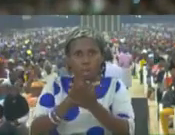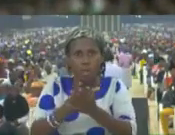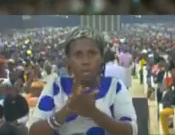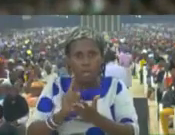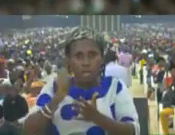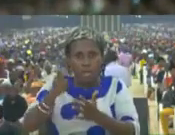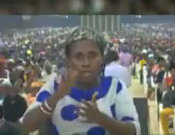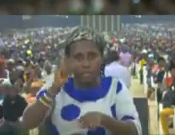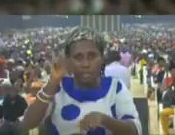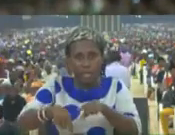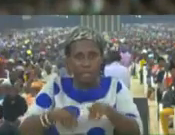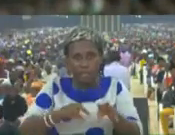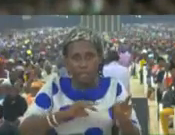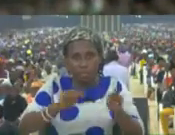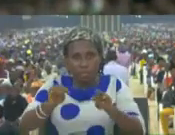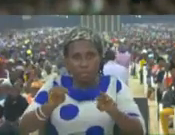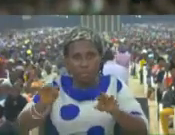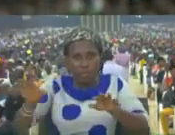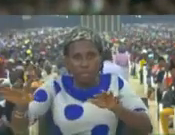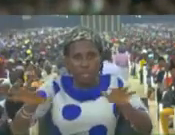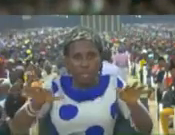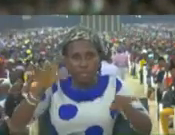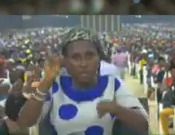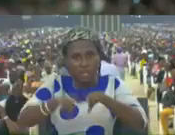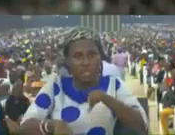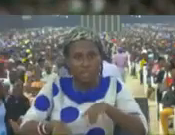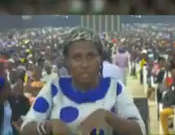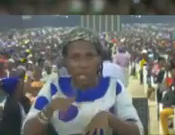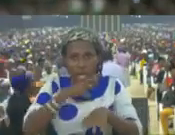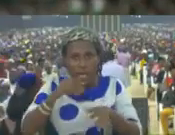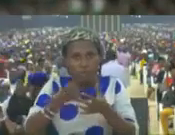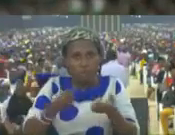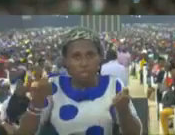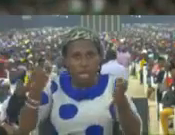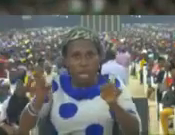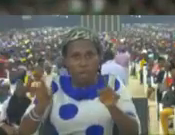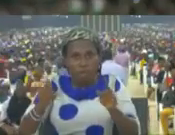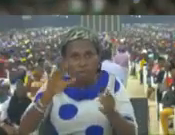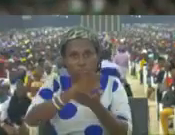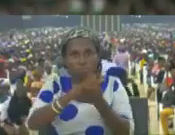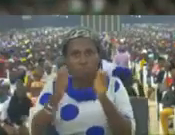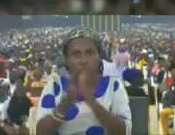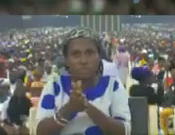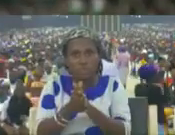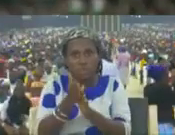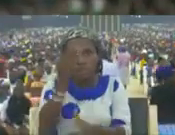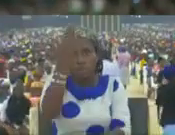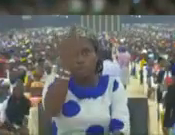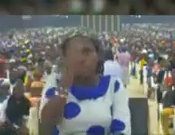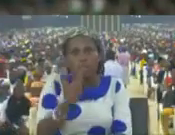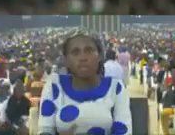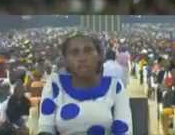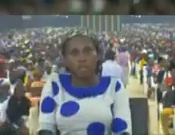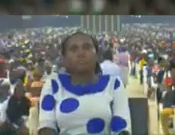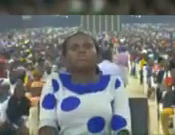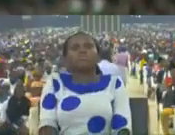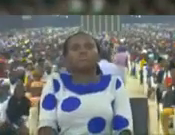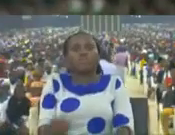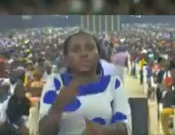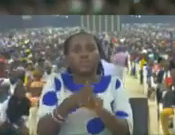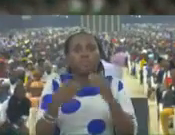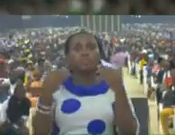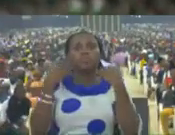hands properly. And before we knew what was happening, he was paralyzed from neck downward.